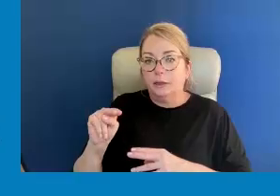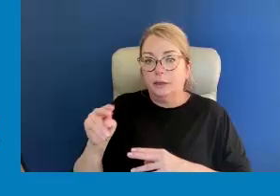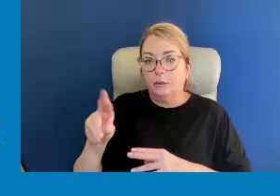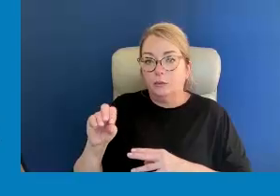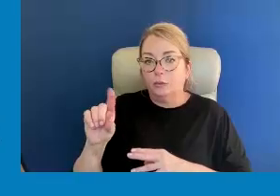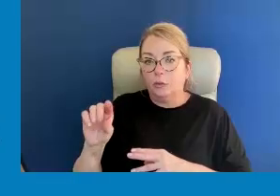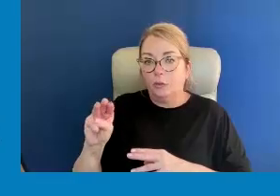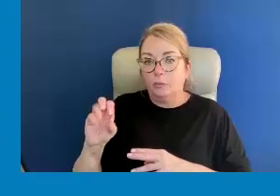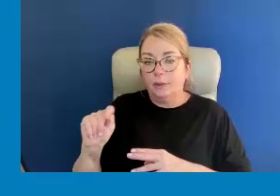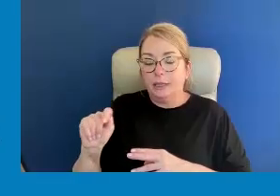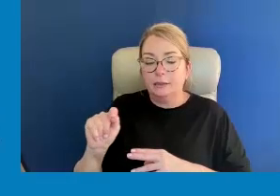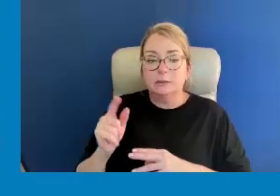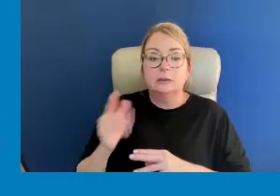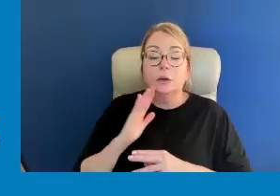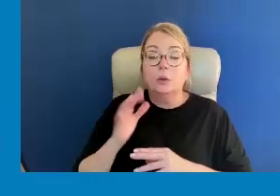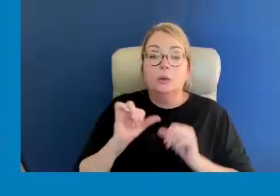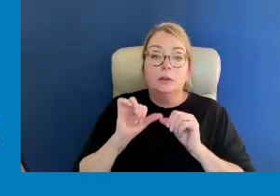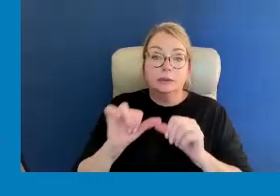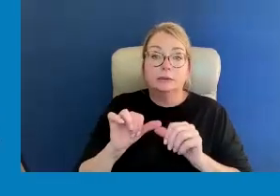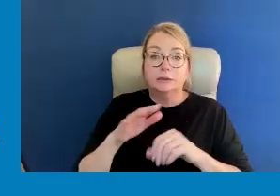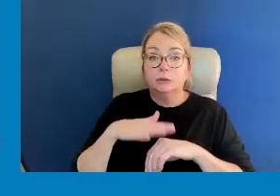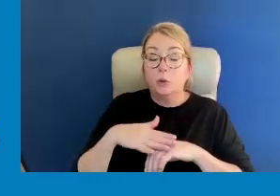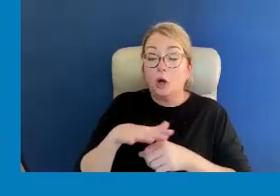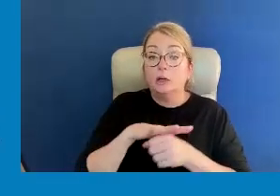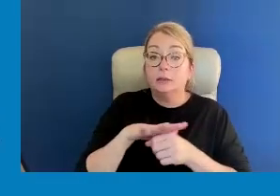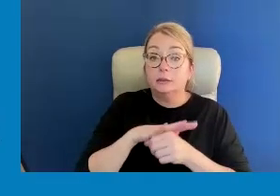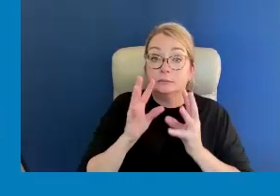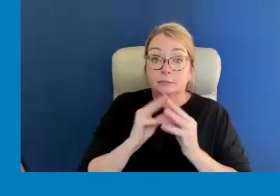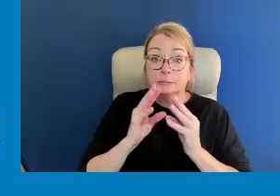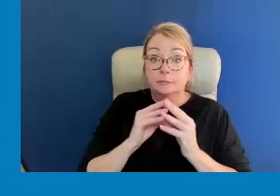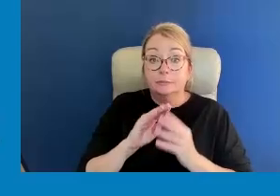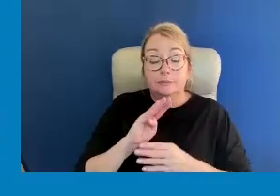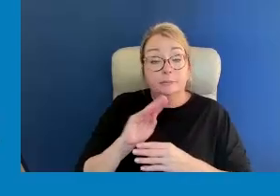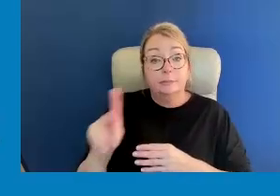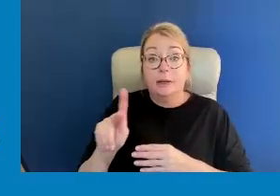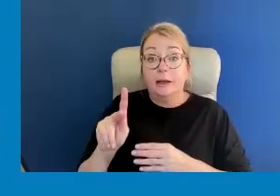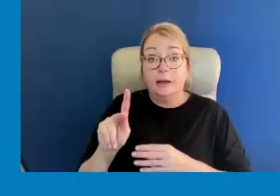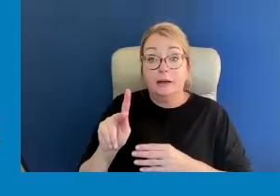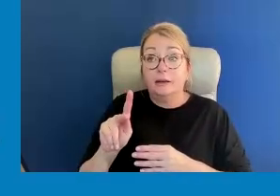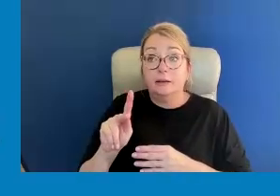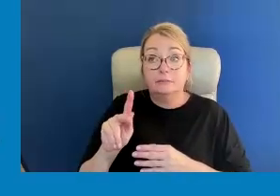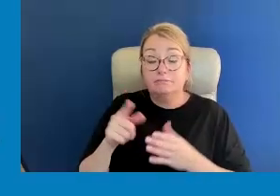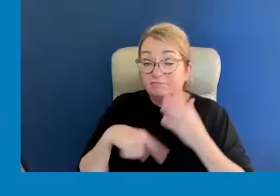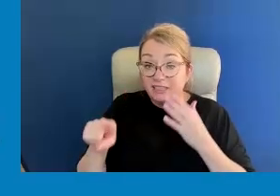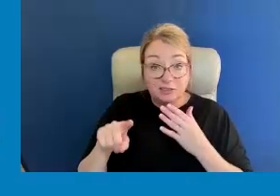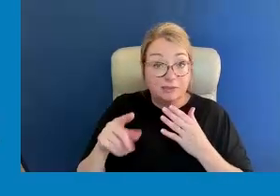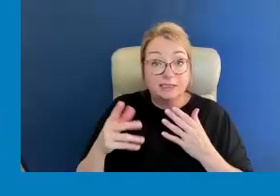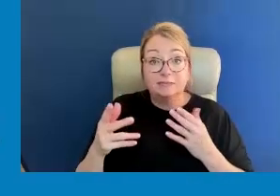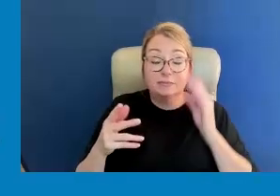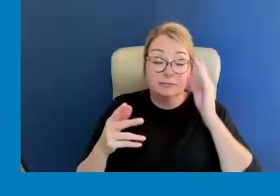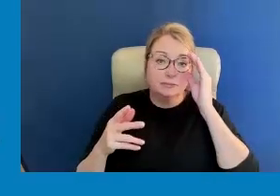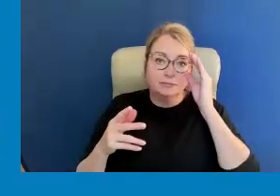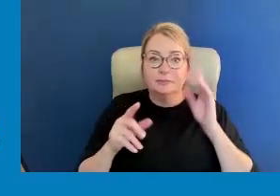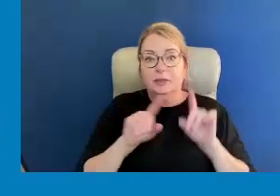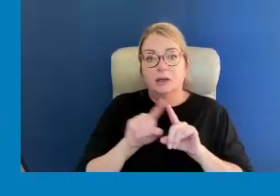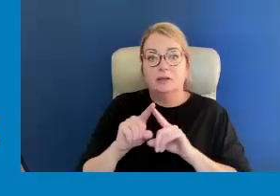We will be continuing our on-campus meetings. We go back at it later next week. We also will be doing